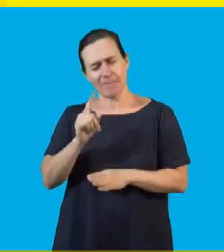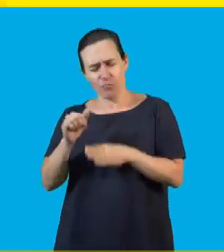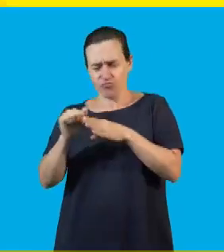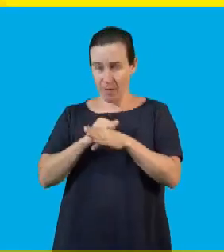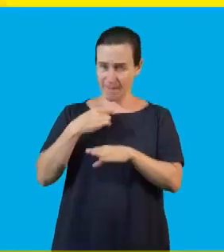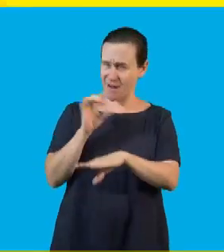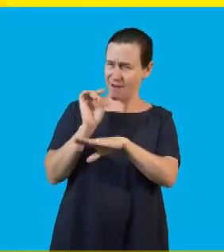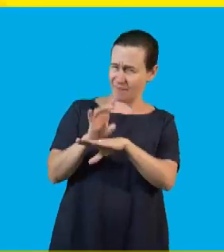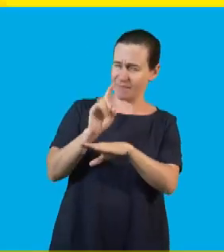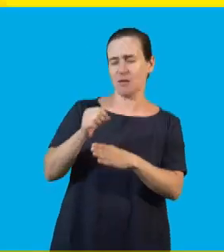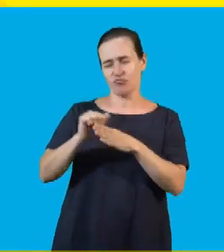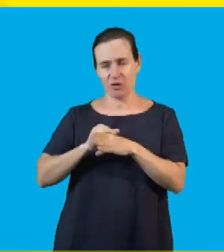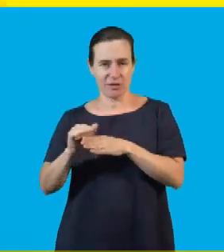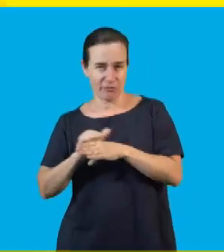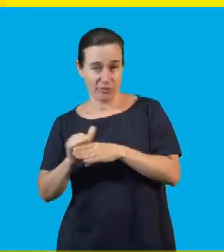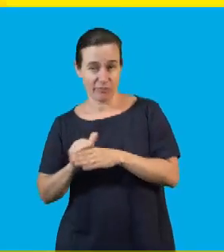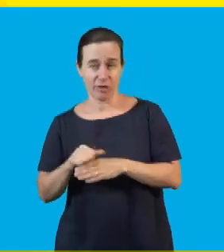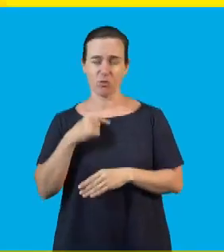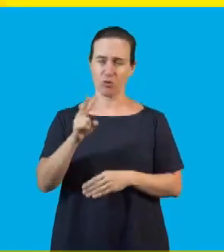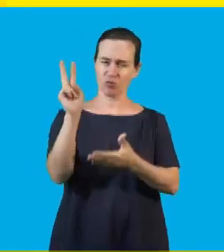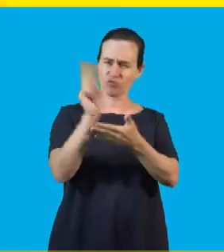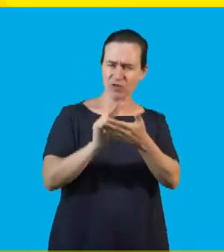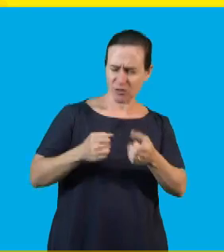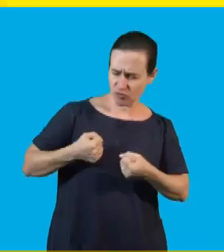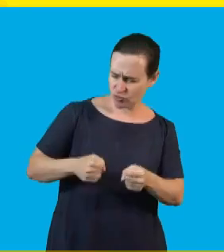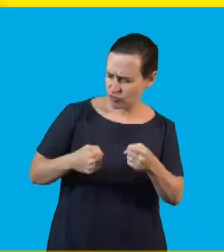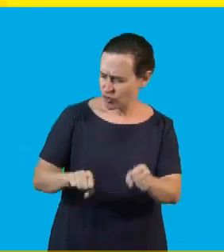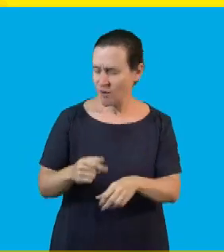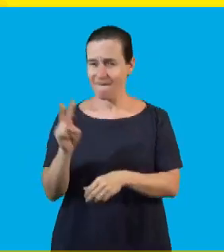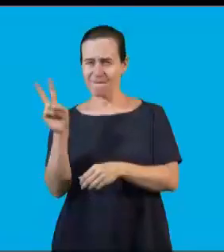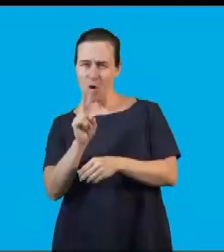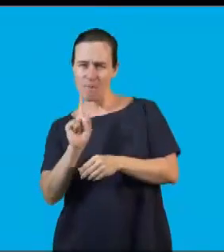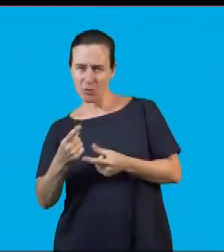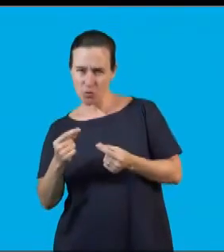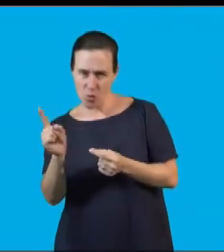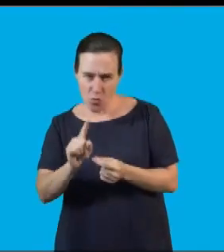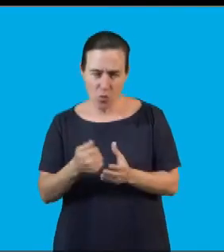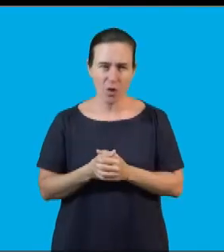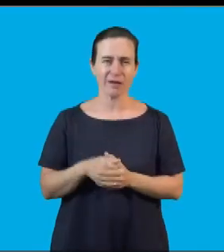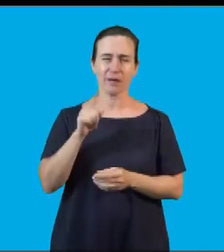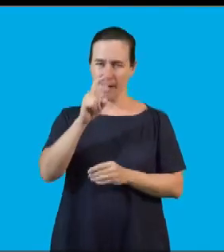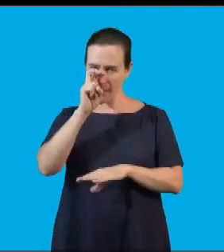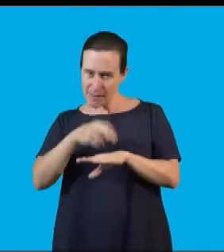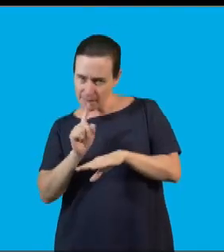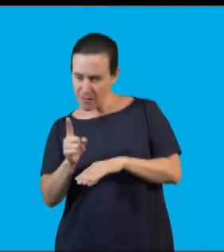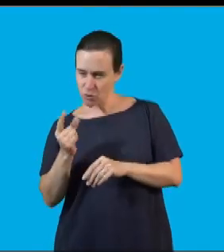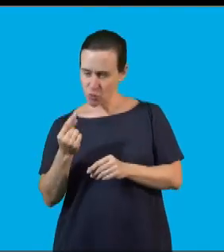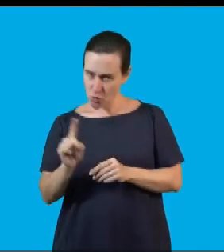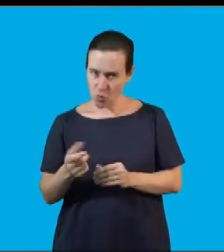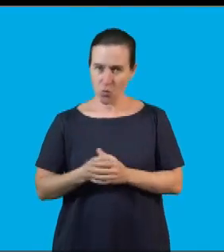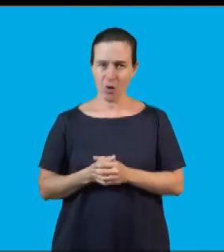put into practice the tips that I've given you today. We've looked at reading strategies, verbs of questioning and the requirements of